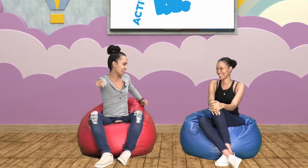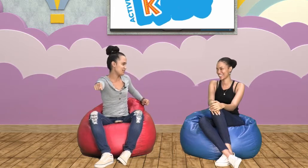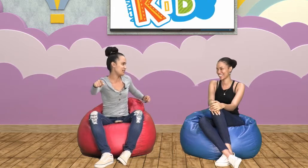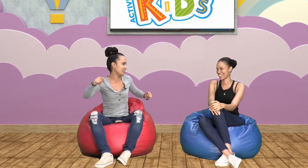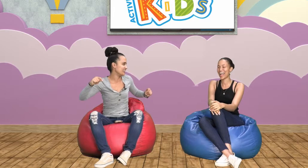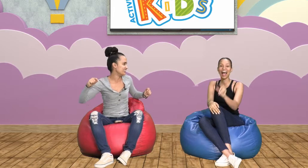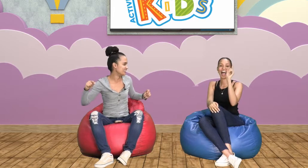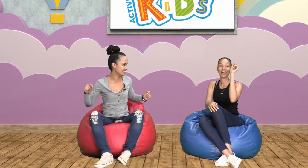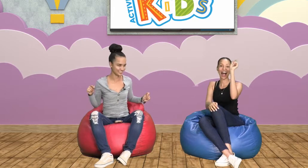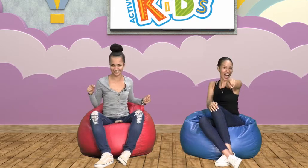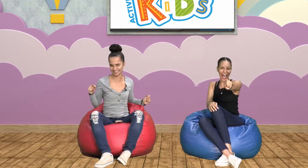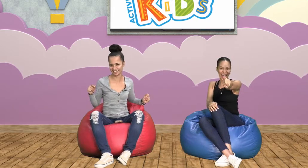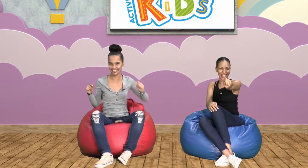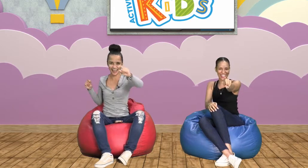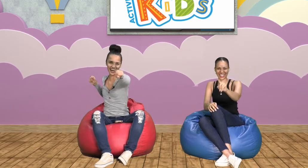Gatsby.